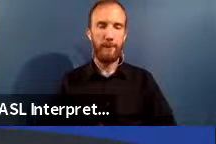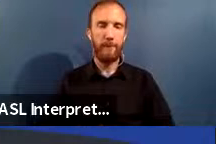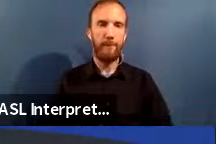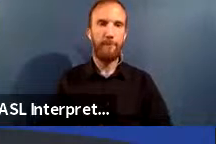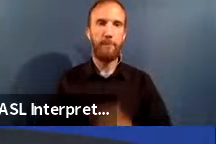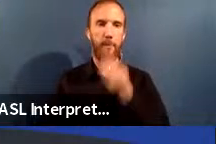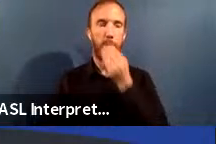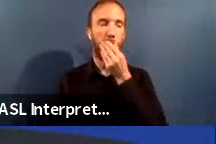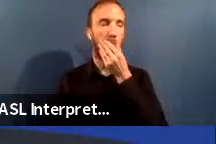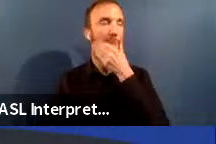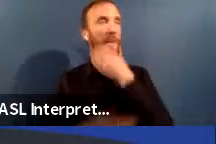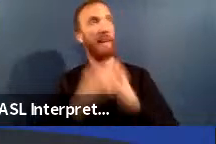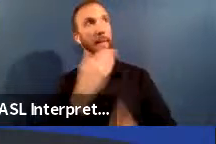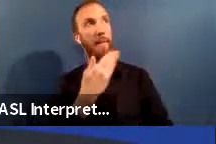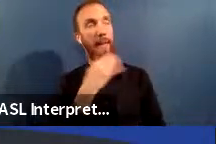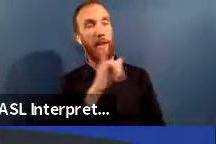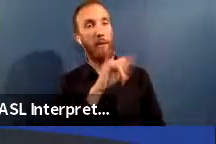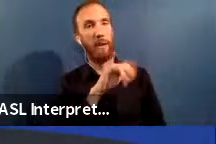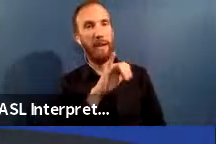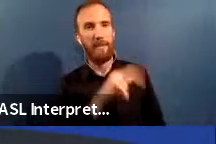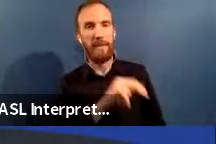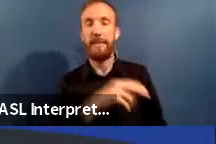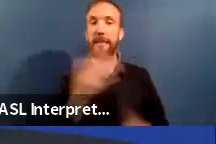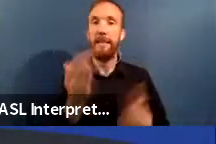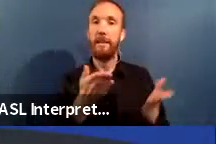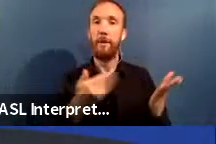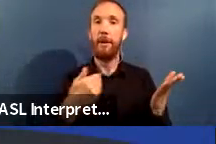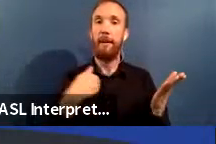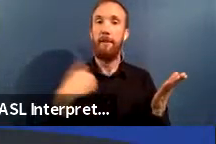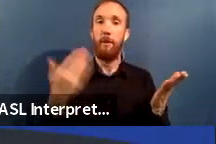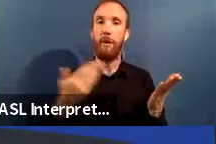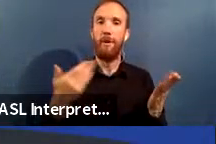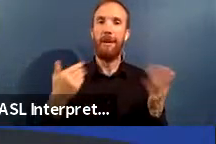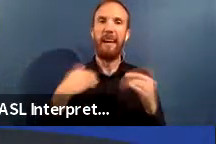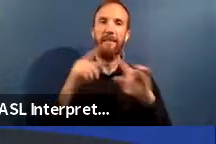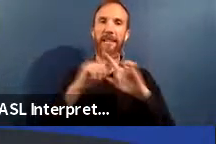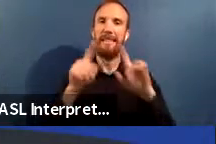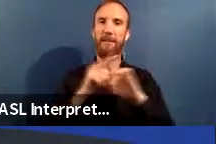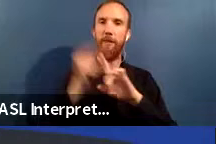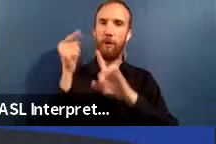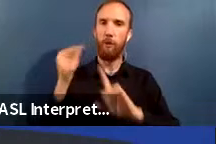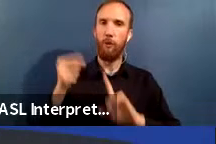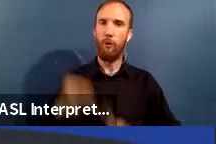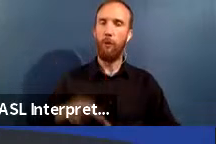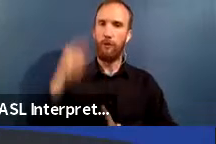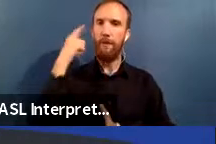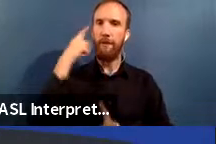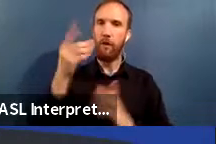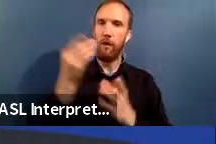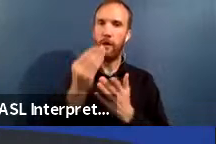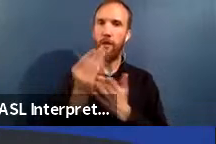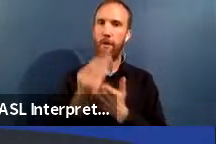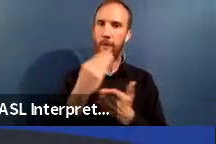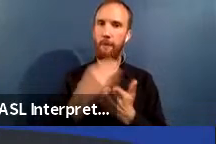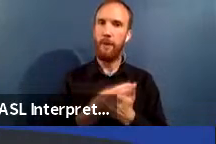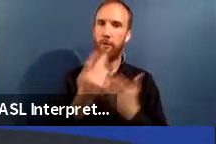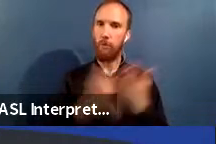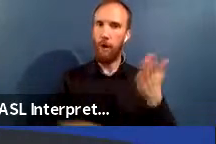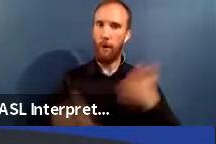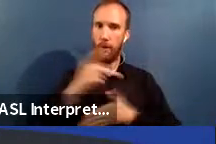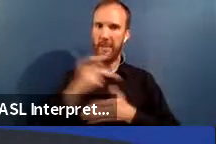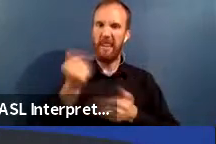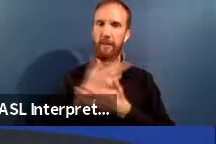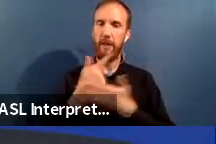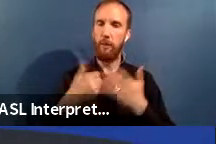Thank you, Ivan. Shown here are the 10 proposed priority capital budget categories that CPS is reviewing for